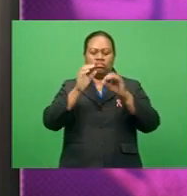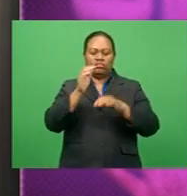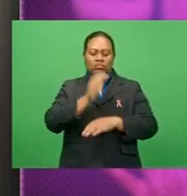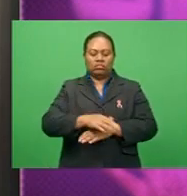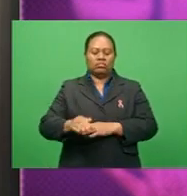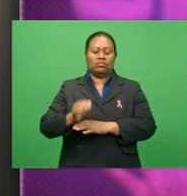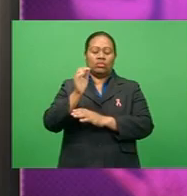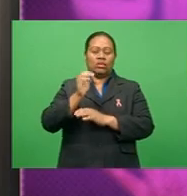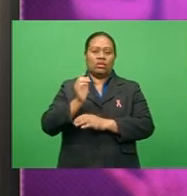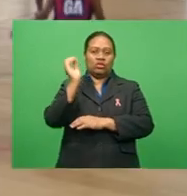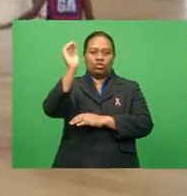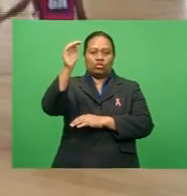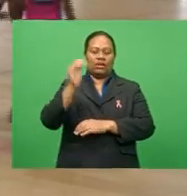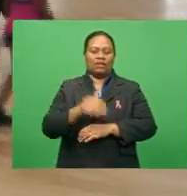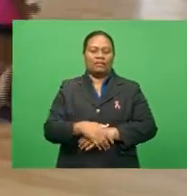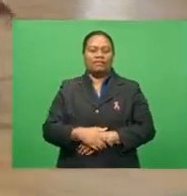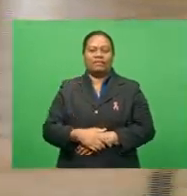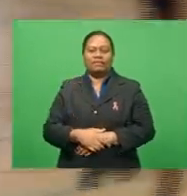Tavi with the details.